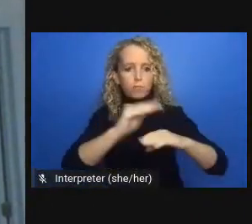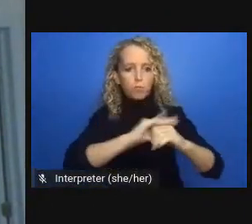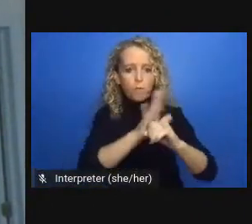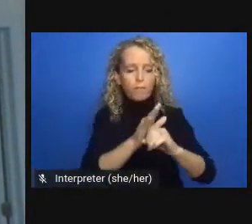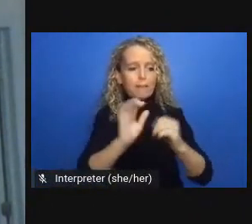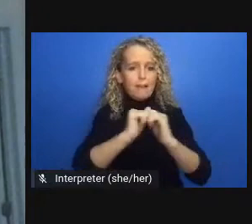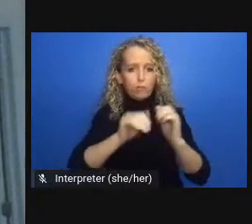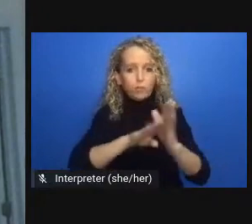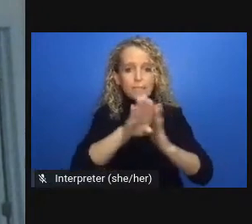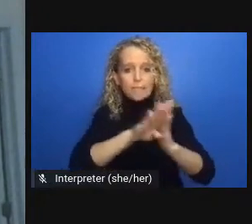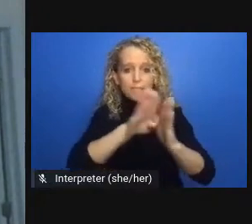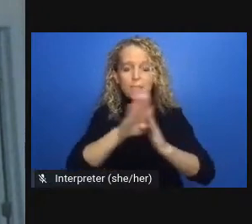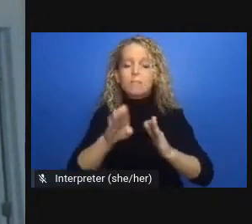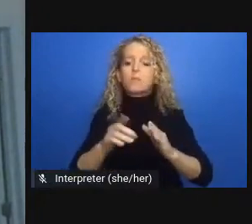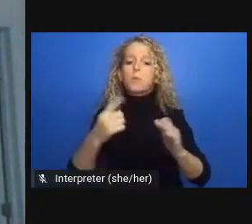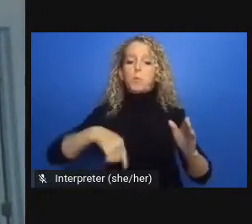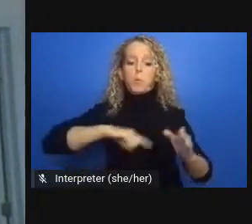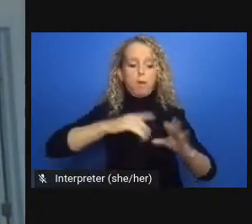of